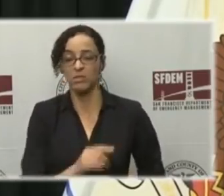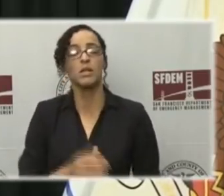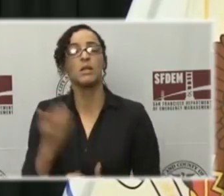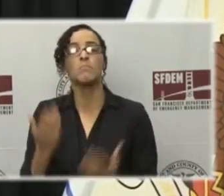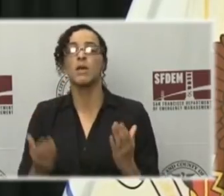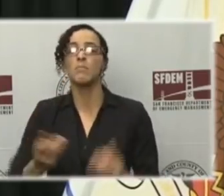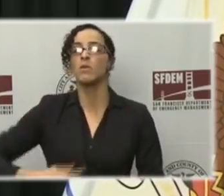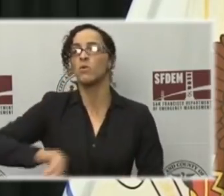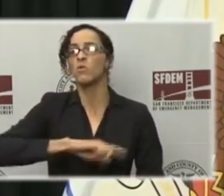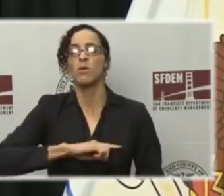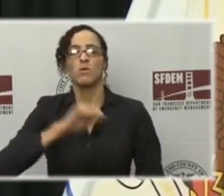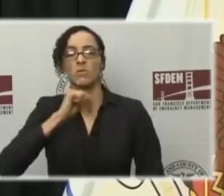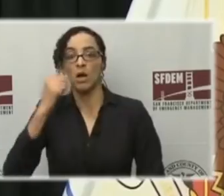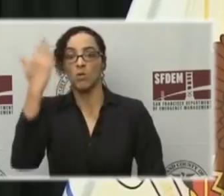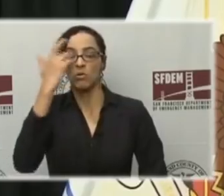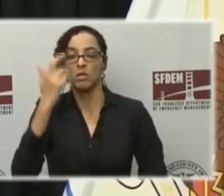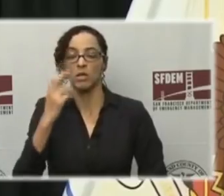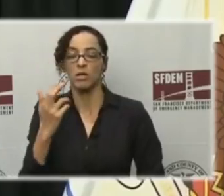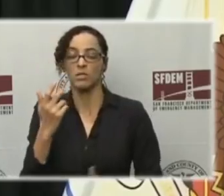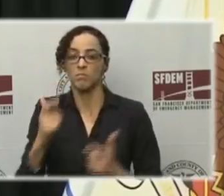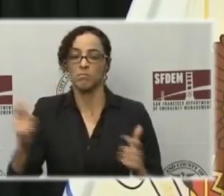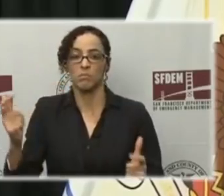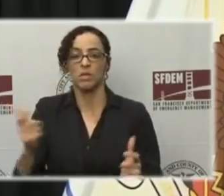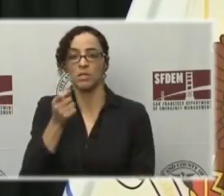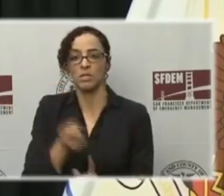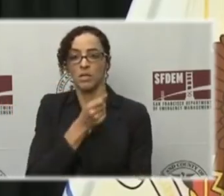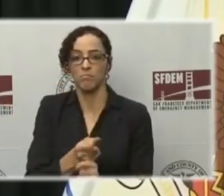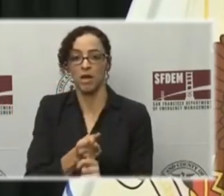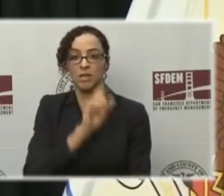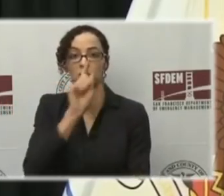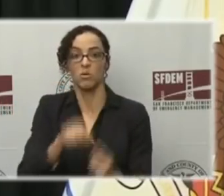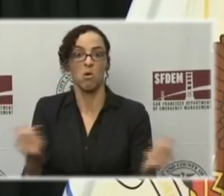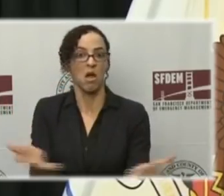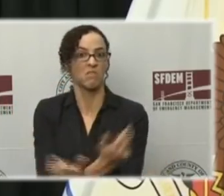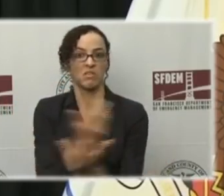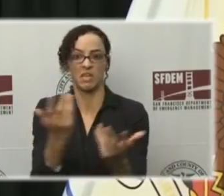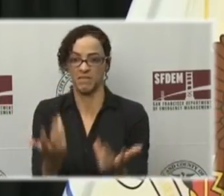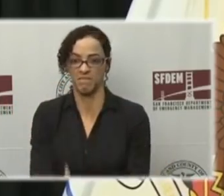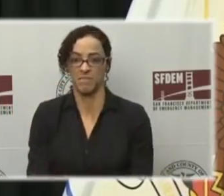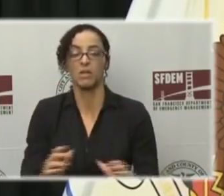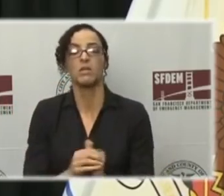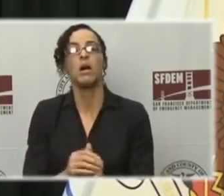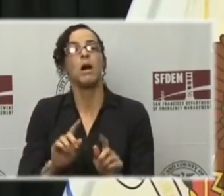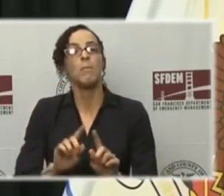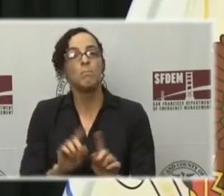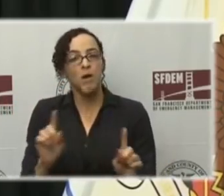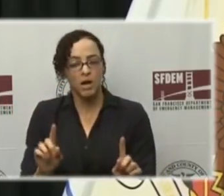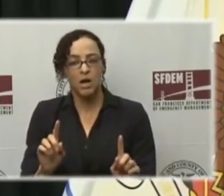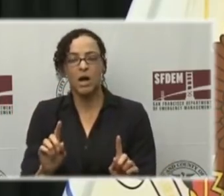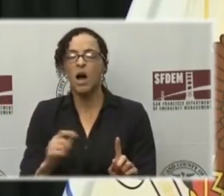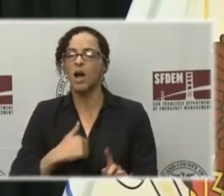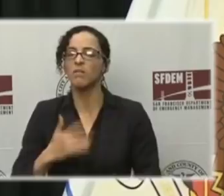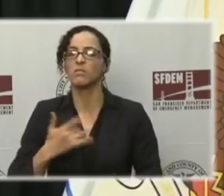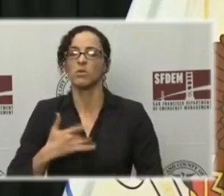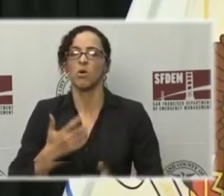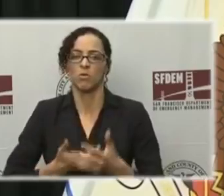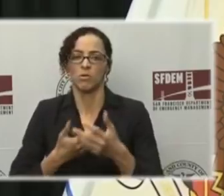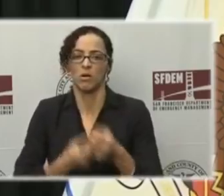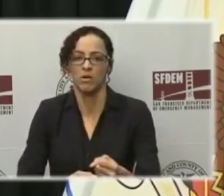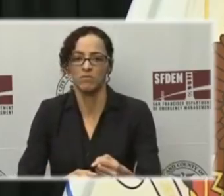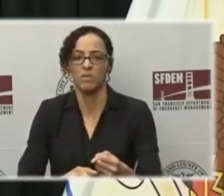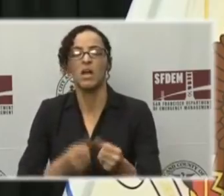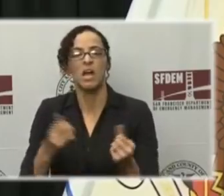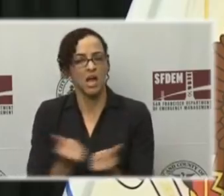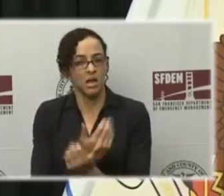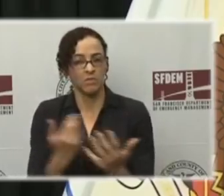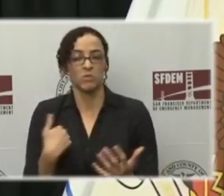over, but eventually we will learn, I'm sure, that because of what we have done and how we all have